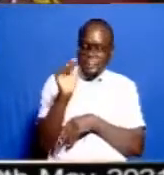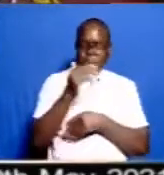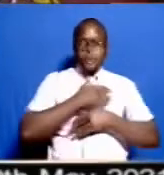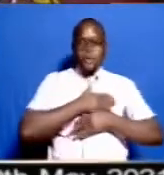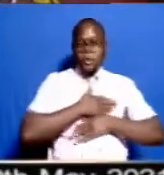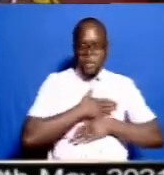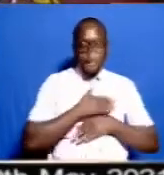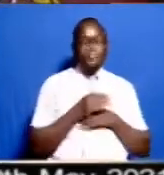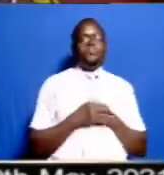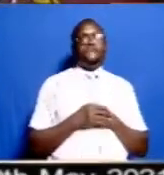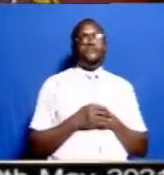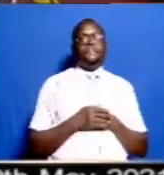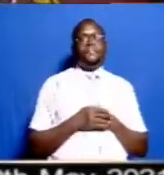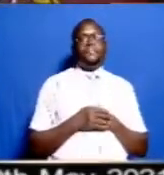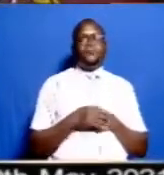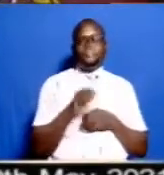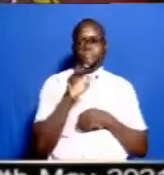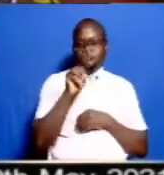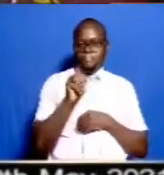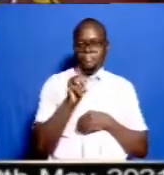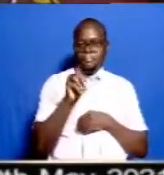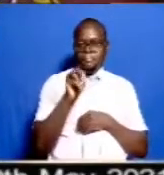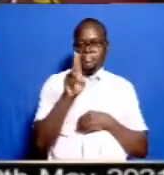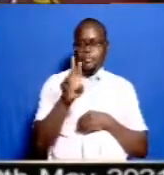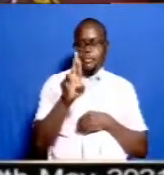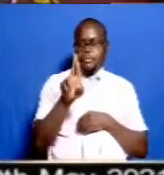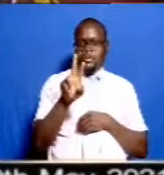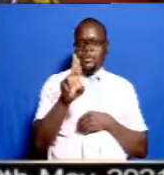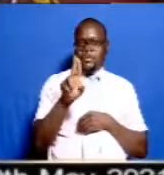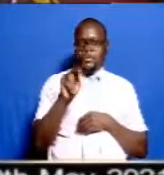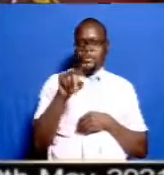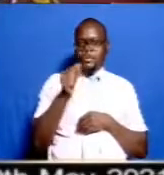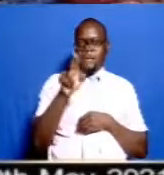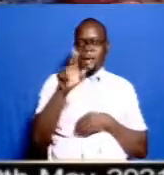Honorable Murugara to second, who is a member of the committee.